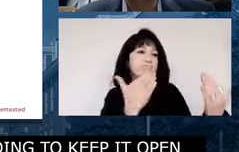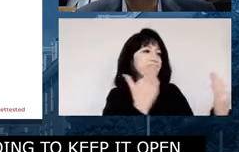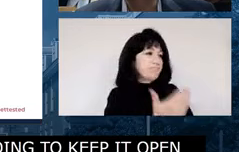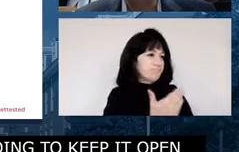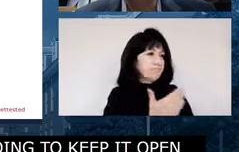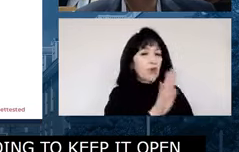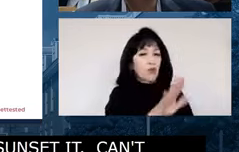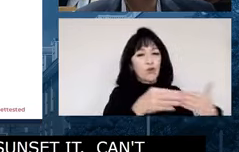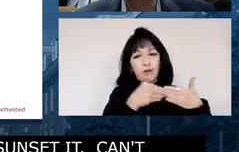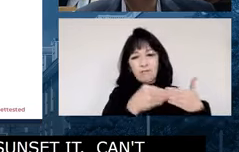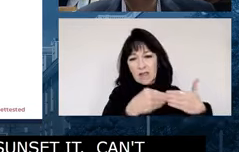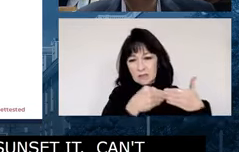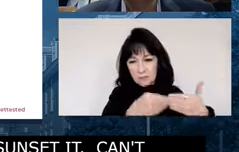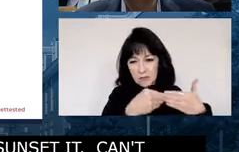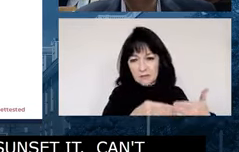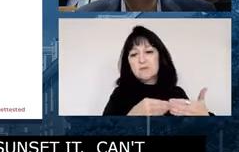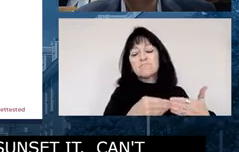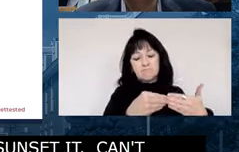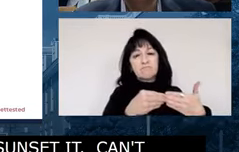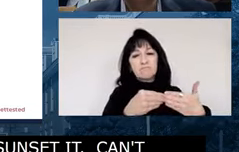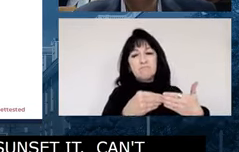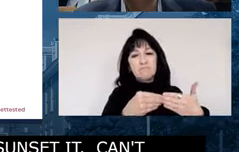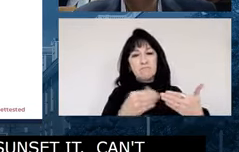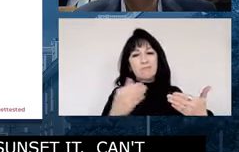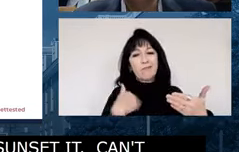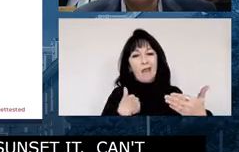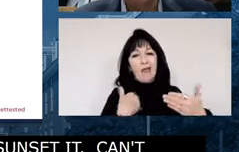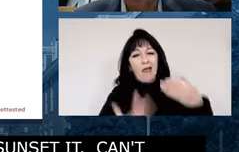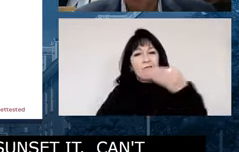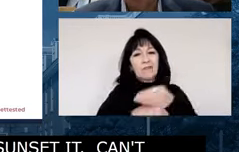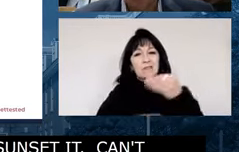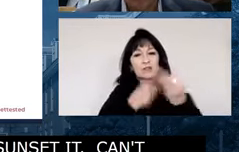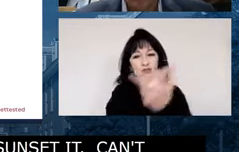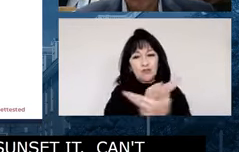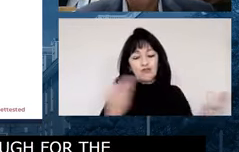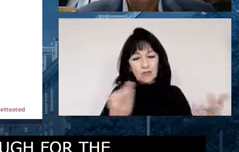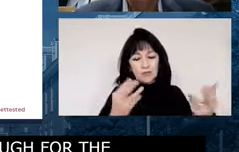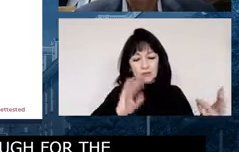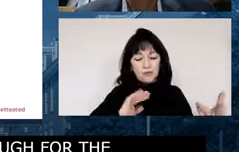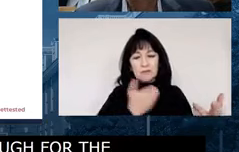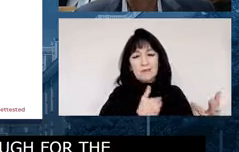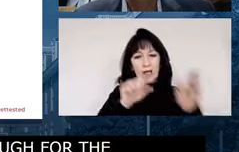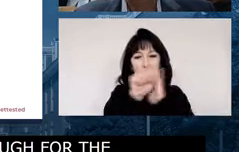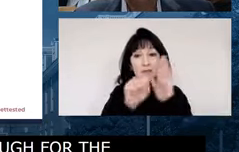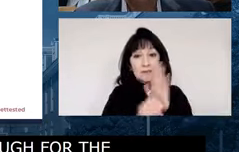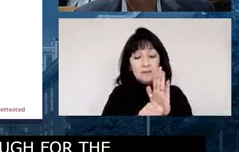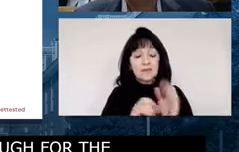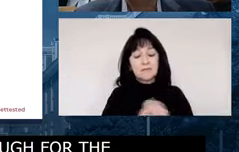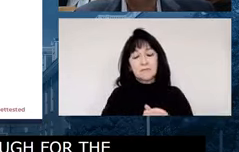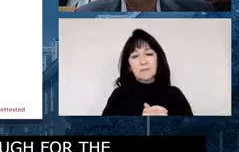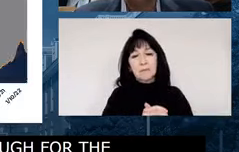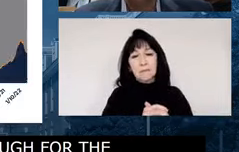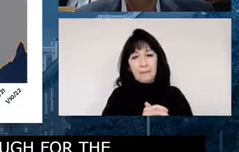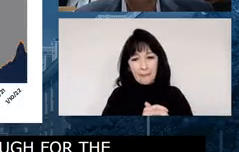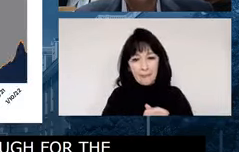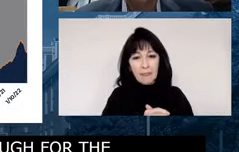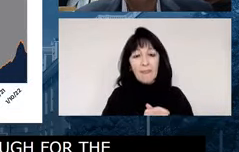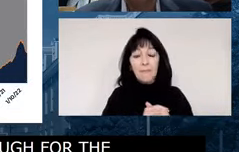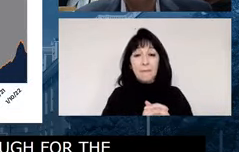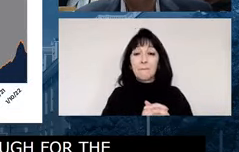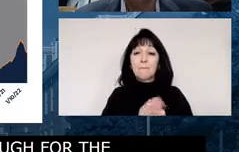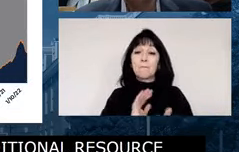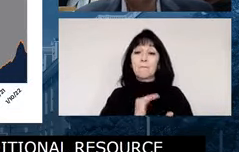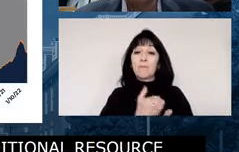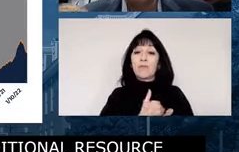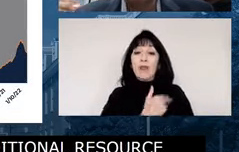provided us in bringing an additional resource into the state. Moving on to the hospitalizations,